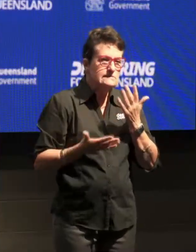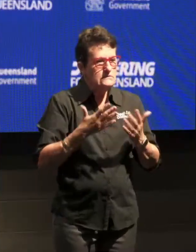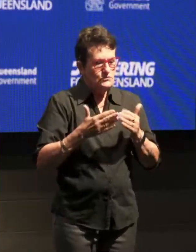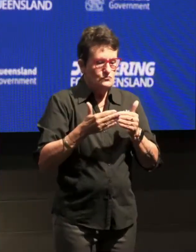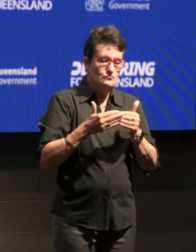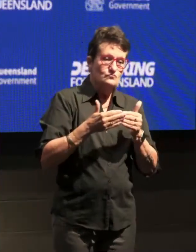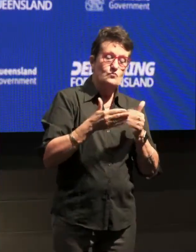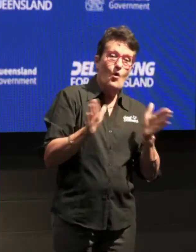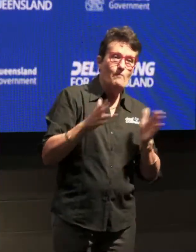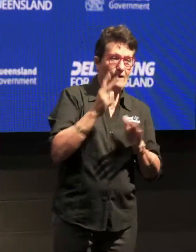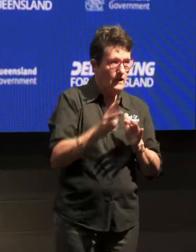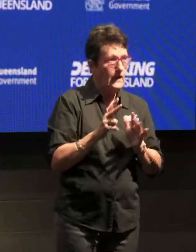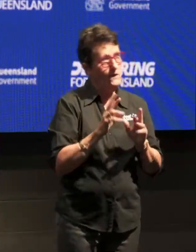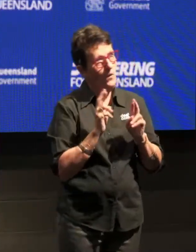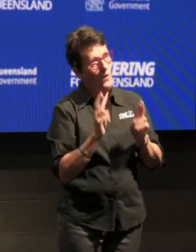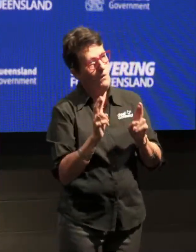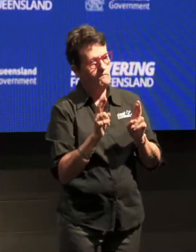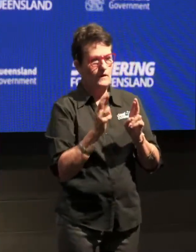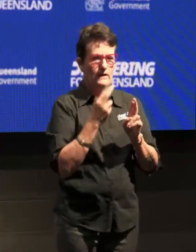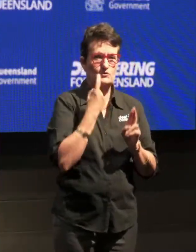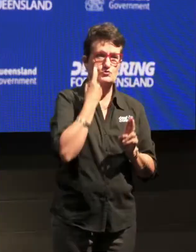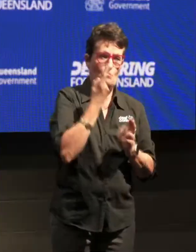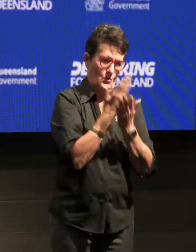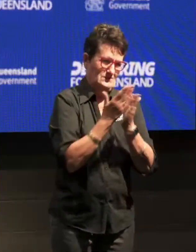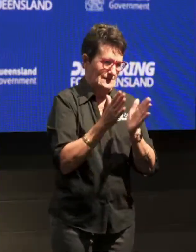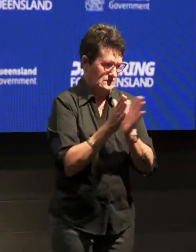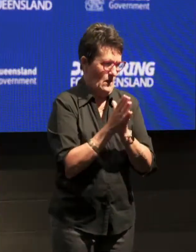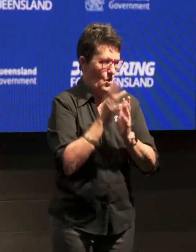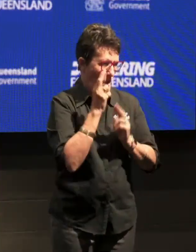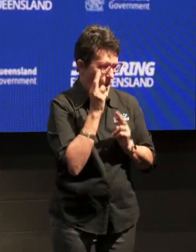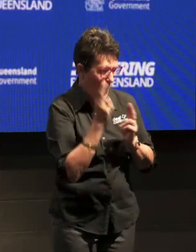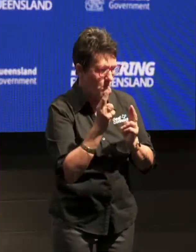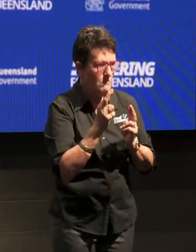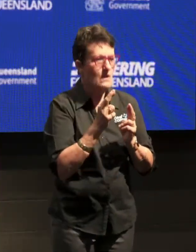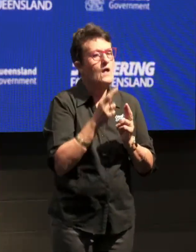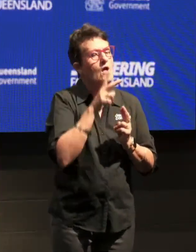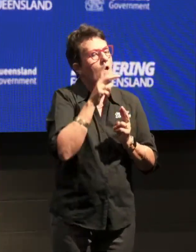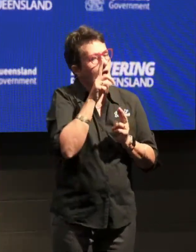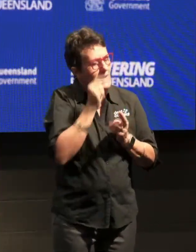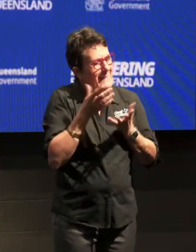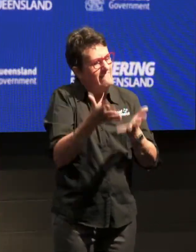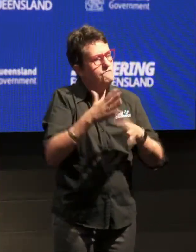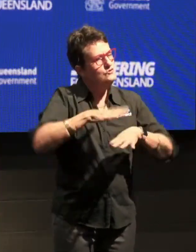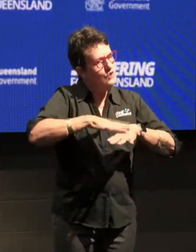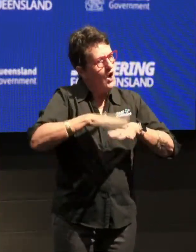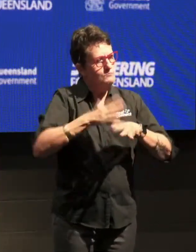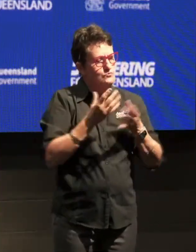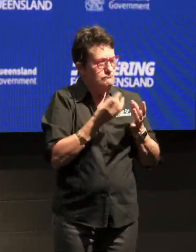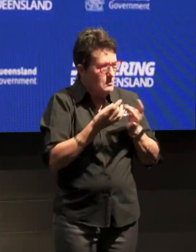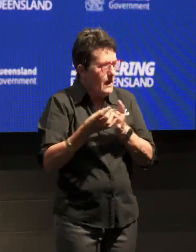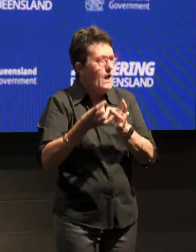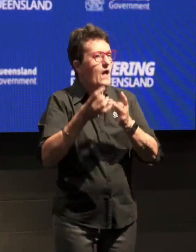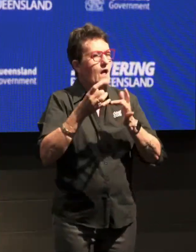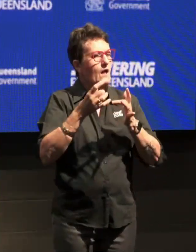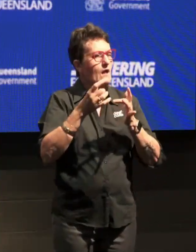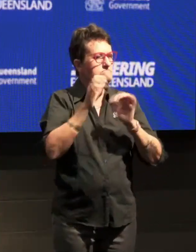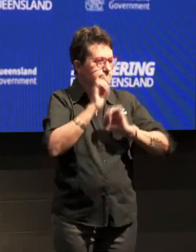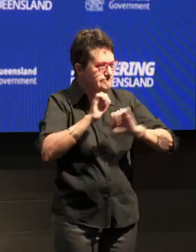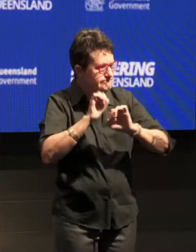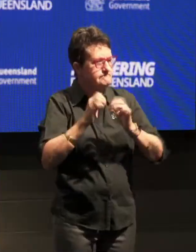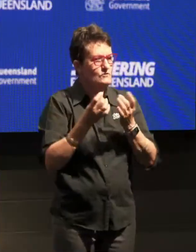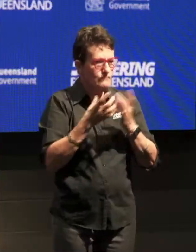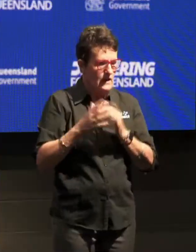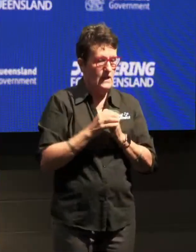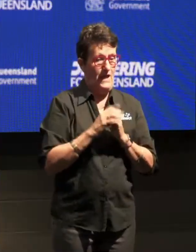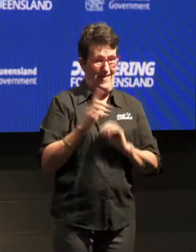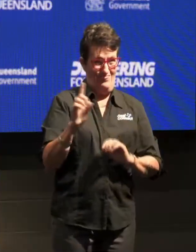reopen hopefully on Sunday, and that will allow them to give us that information. We'll share that with you, and the